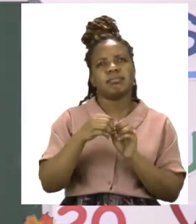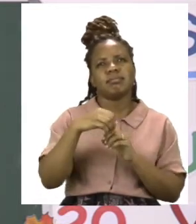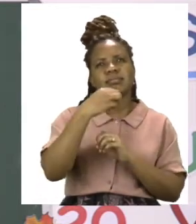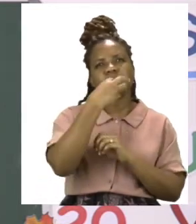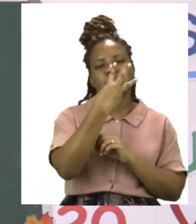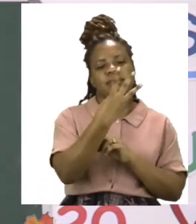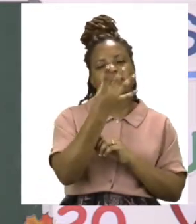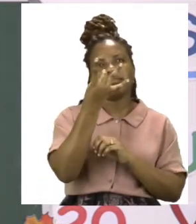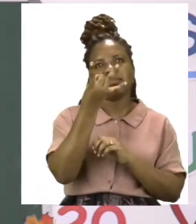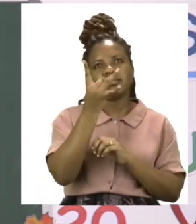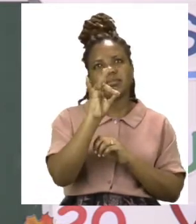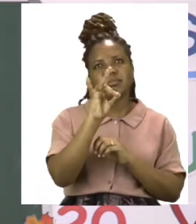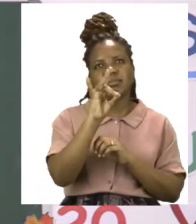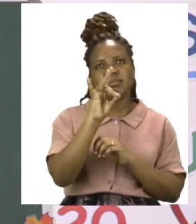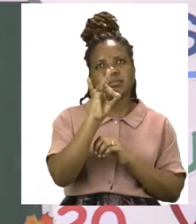and